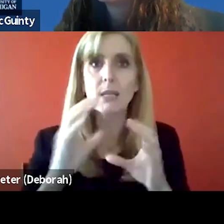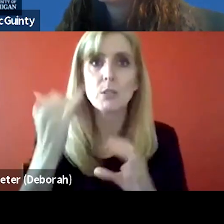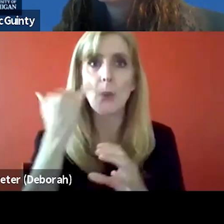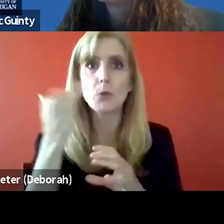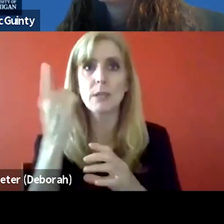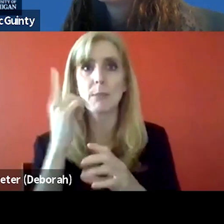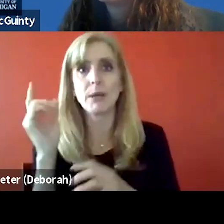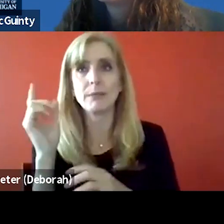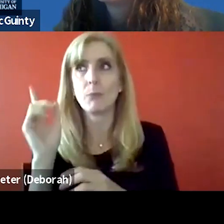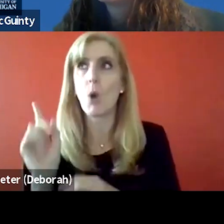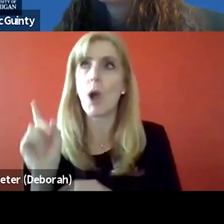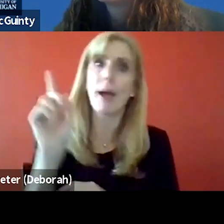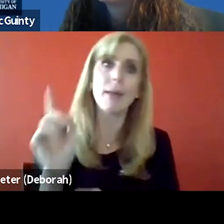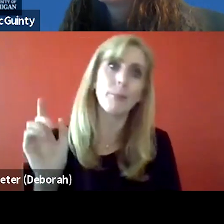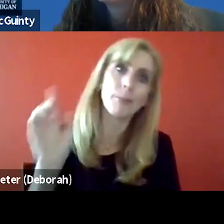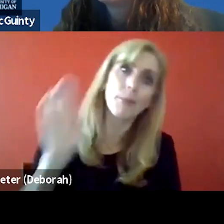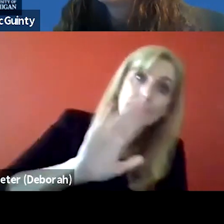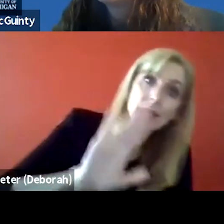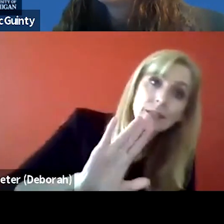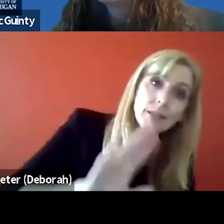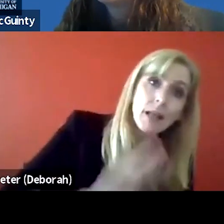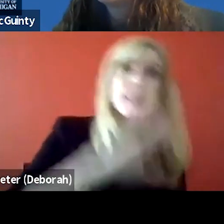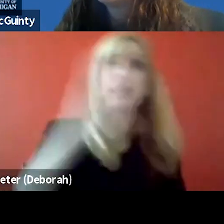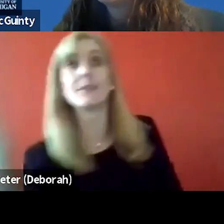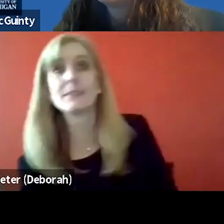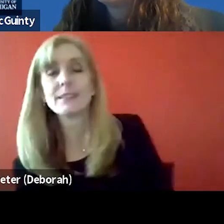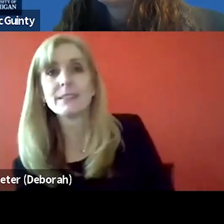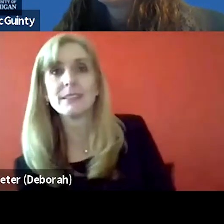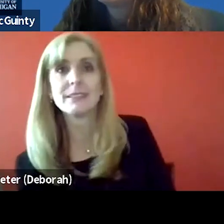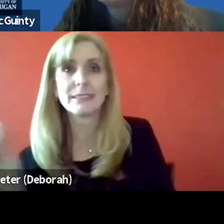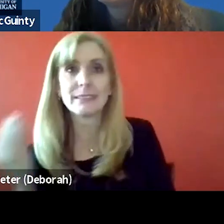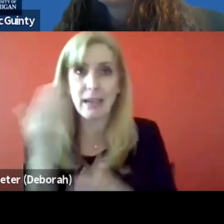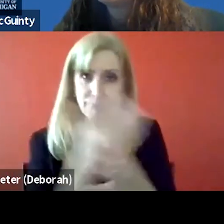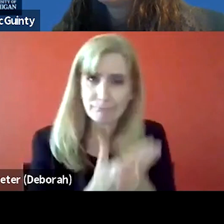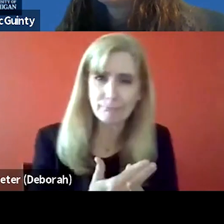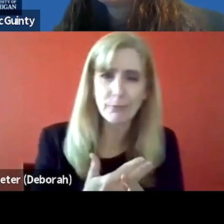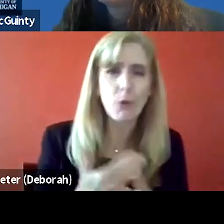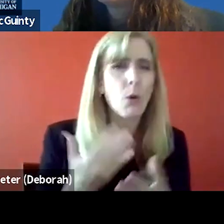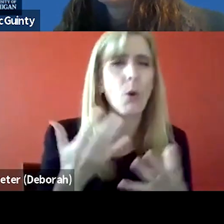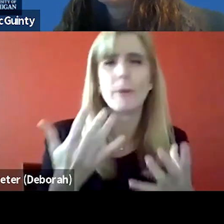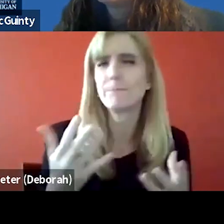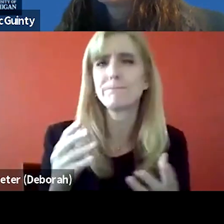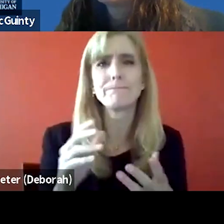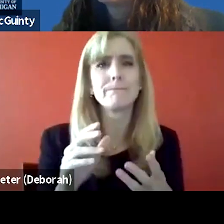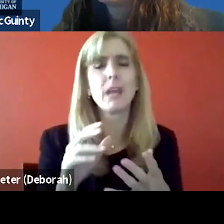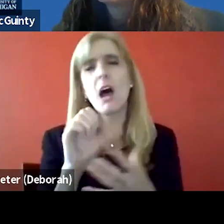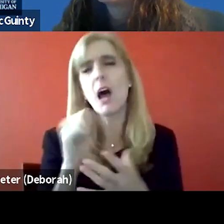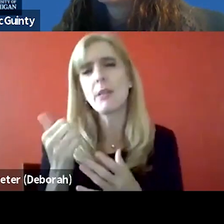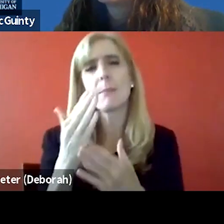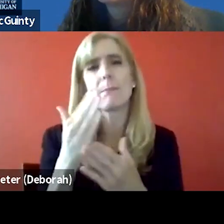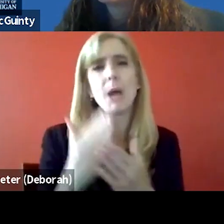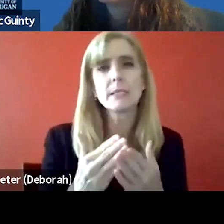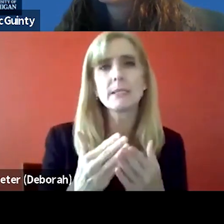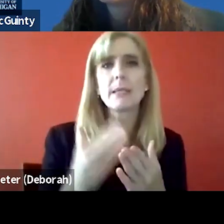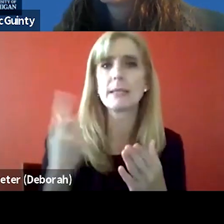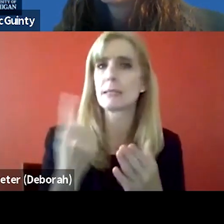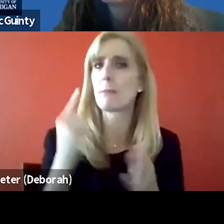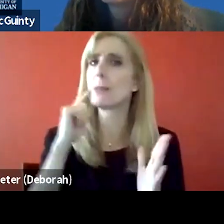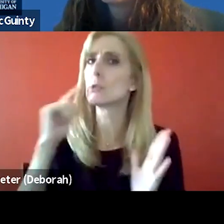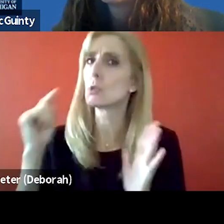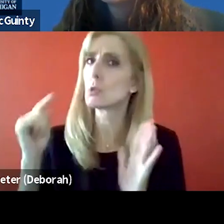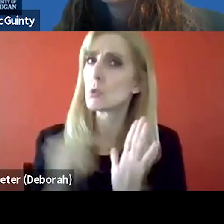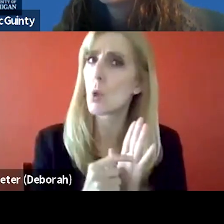your office, says something and then pops back out, or are there other pieces that someone's noticed